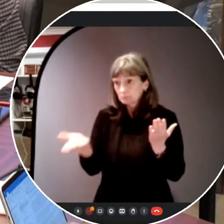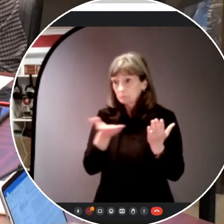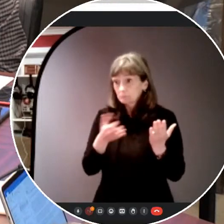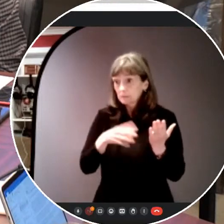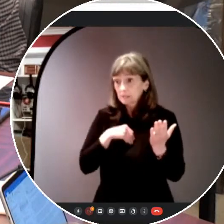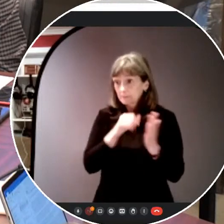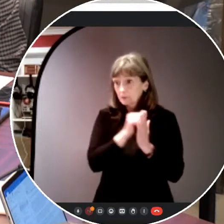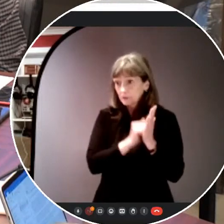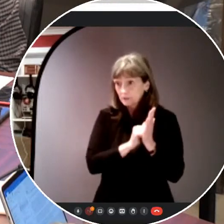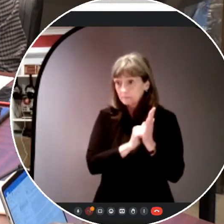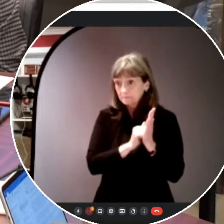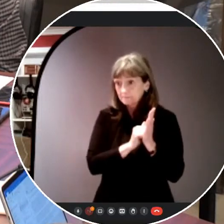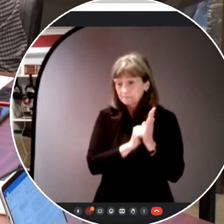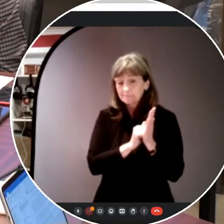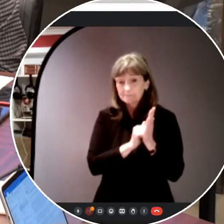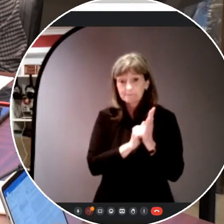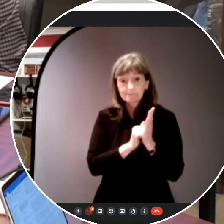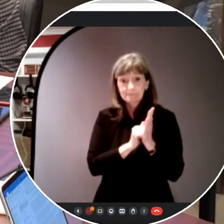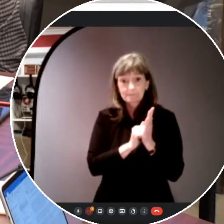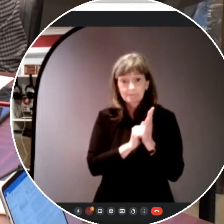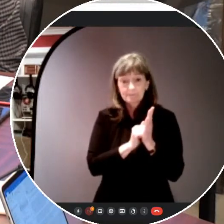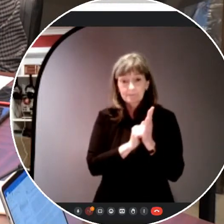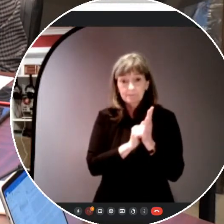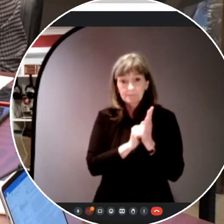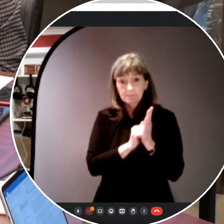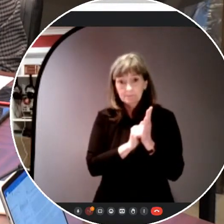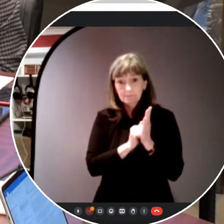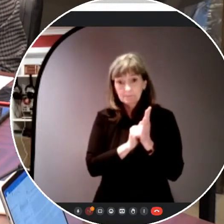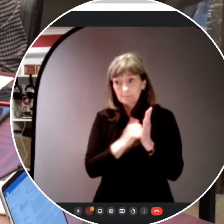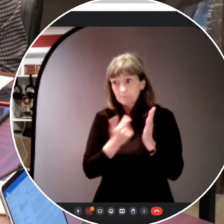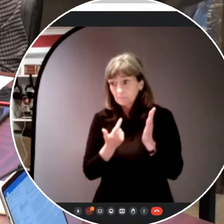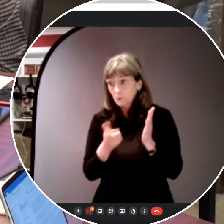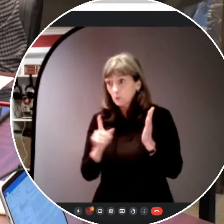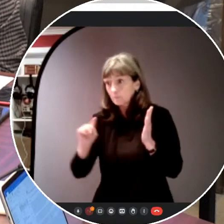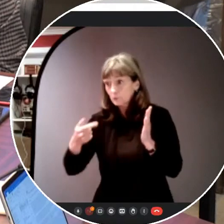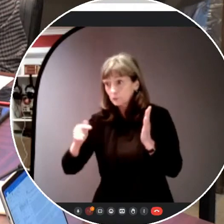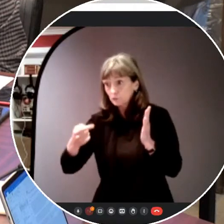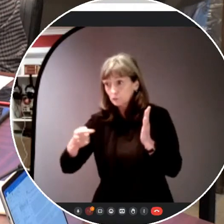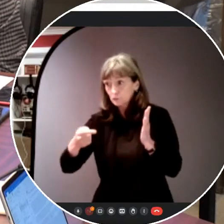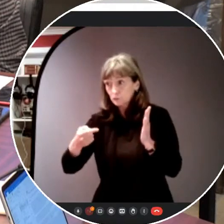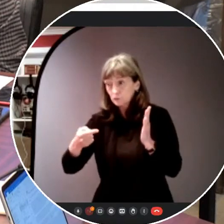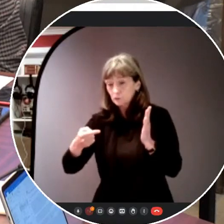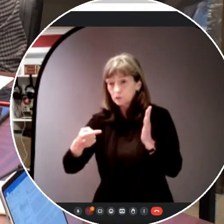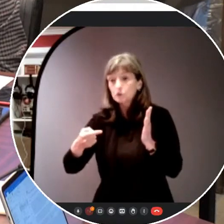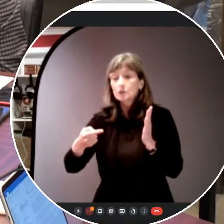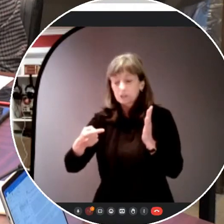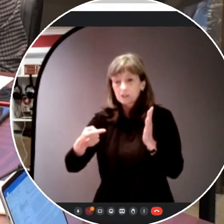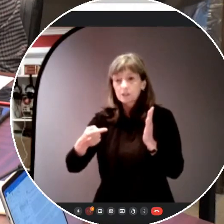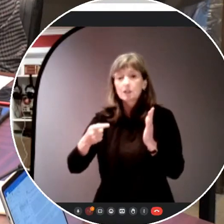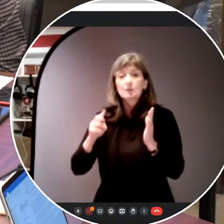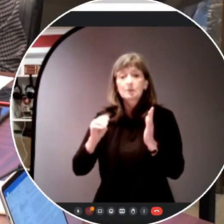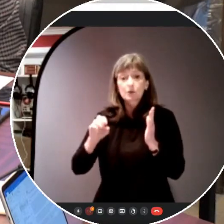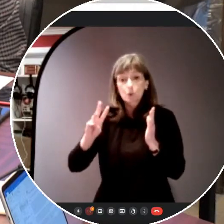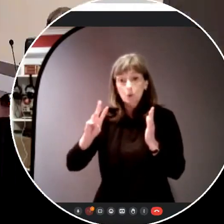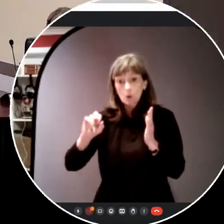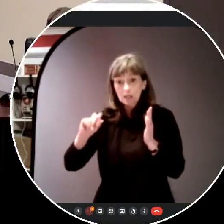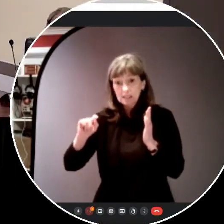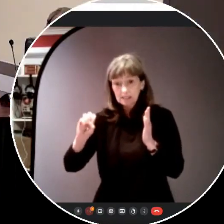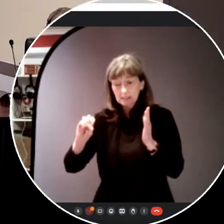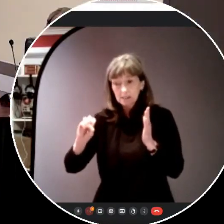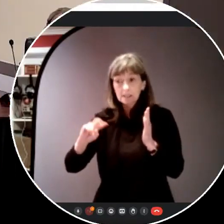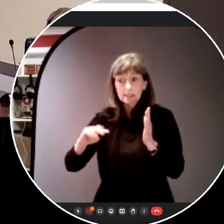today. Can I get someone to move that? Moved by Mr. White. Seconder?